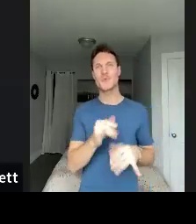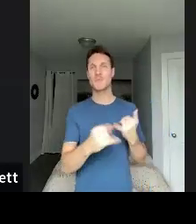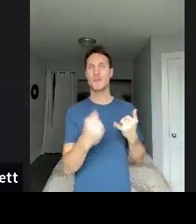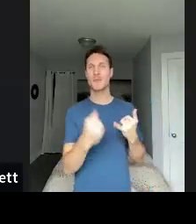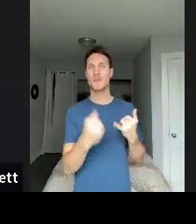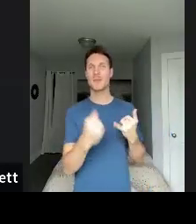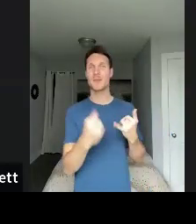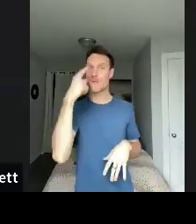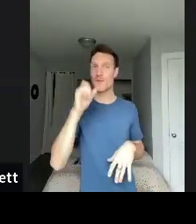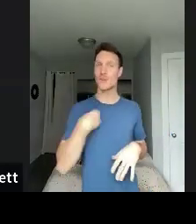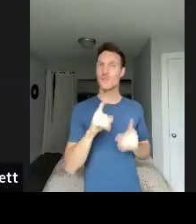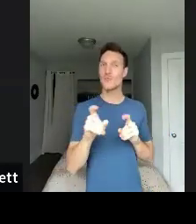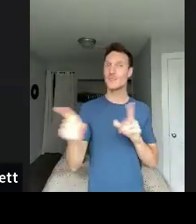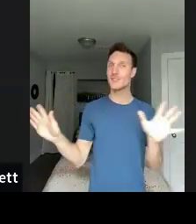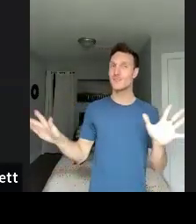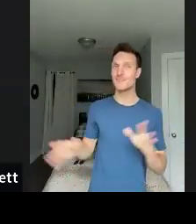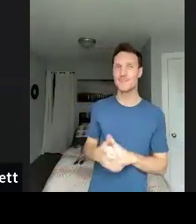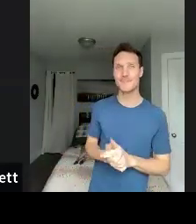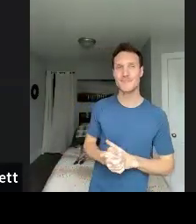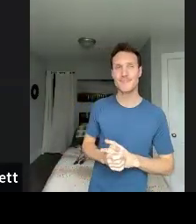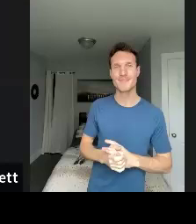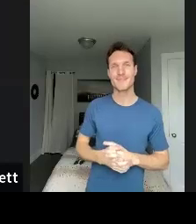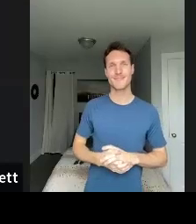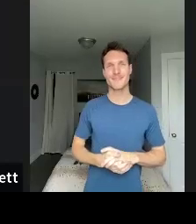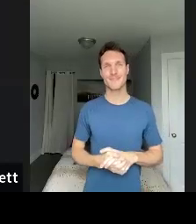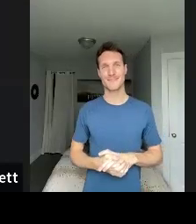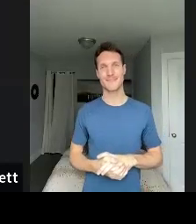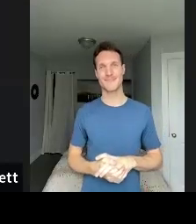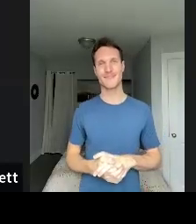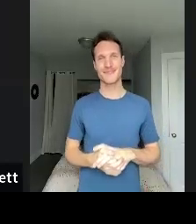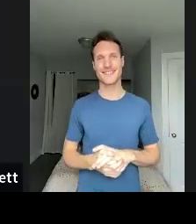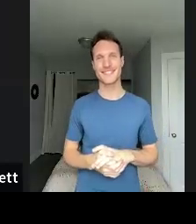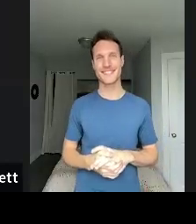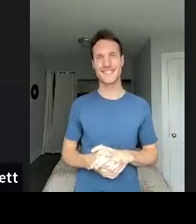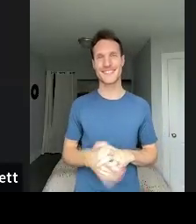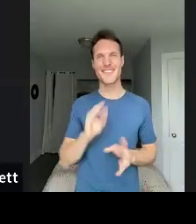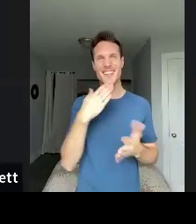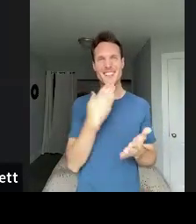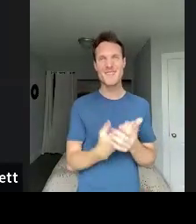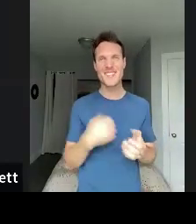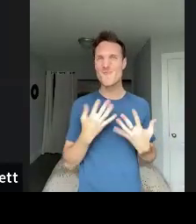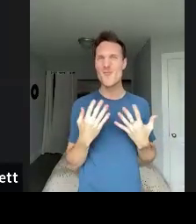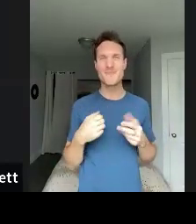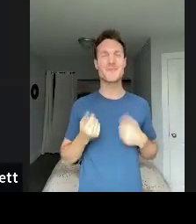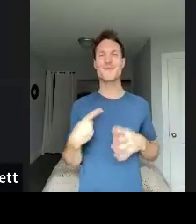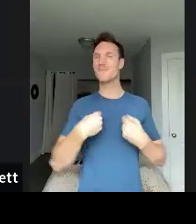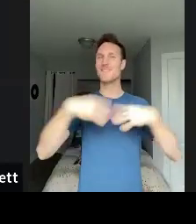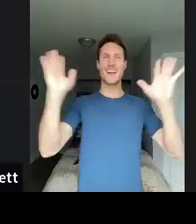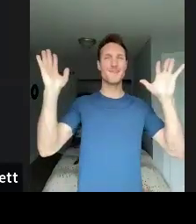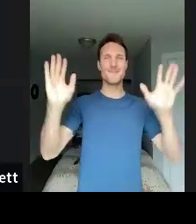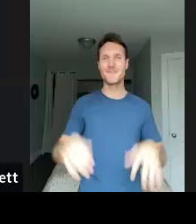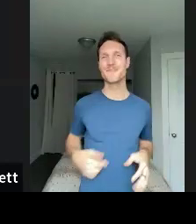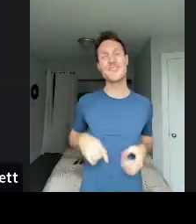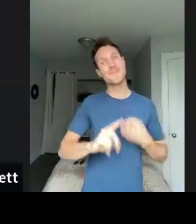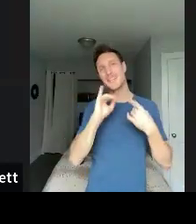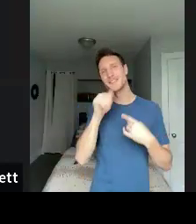call for questions. So if you've got something forming, go ahead and get it out there. And if not, we'll wrap up things a